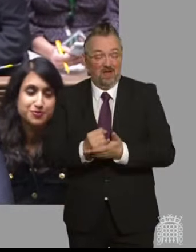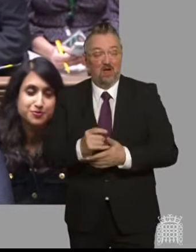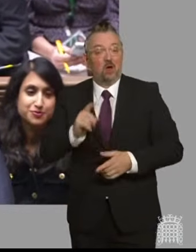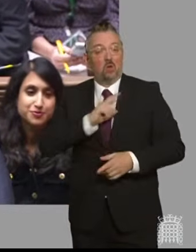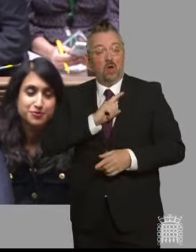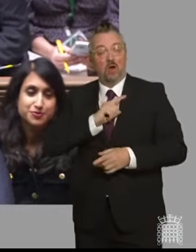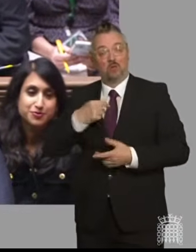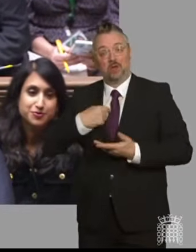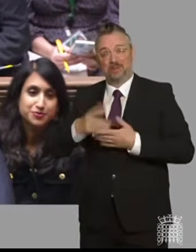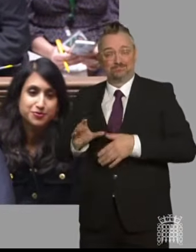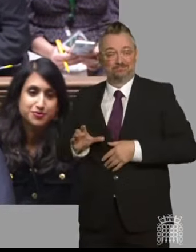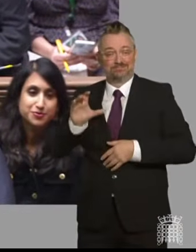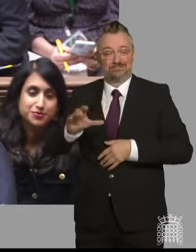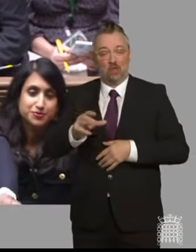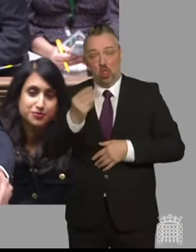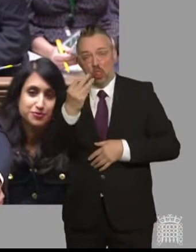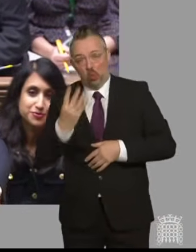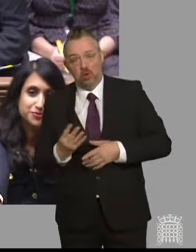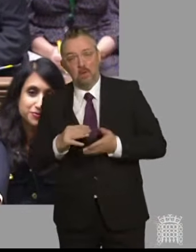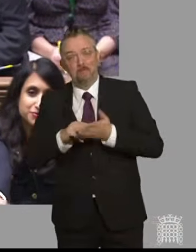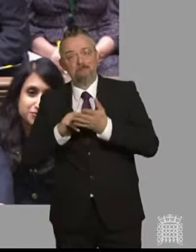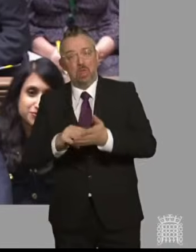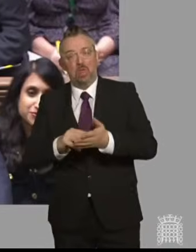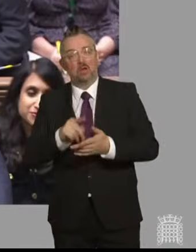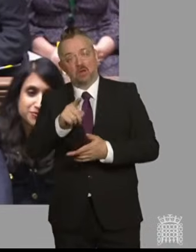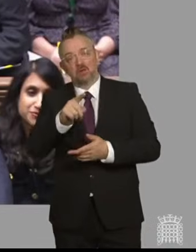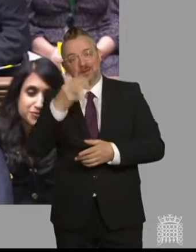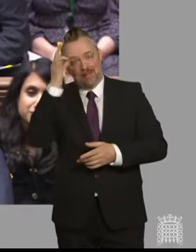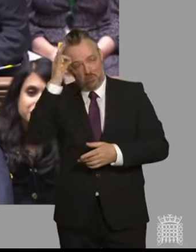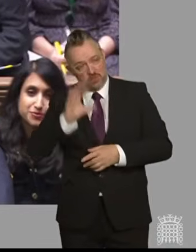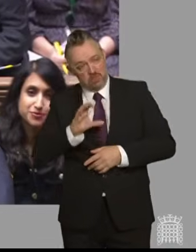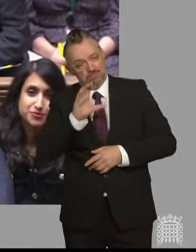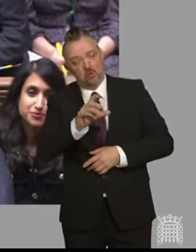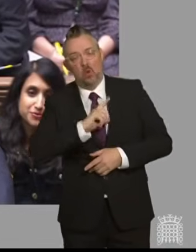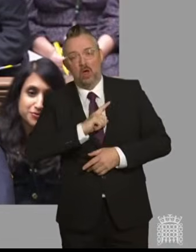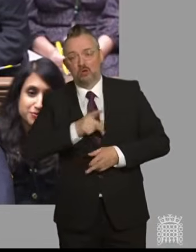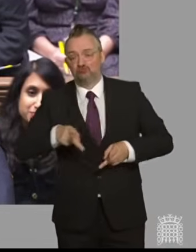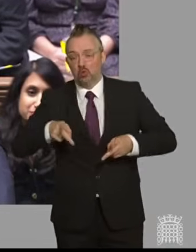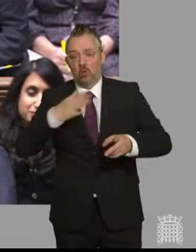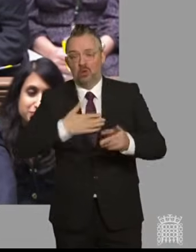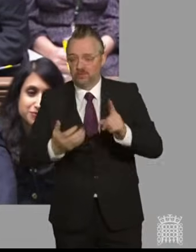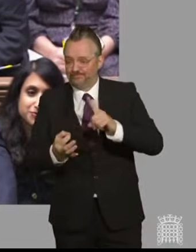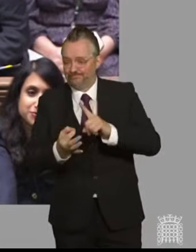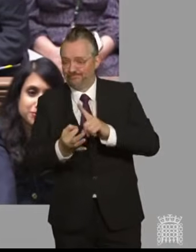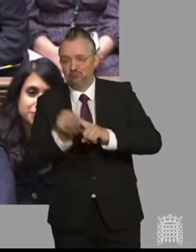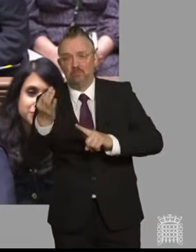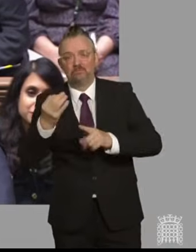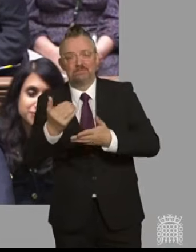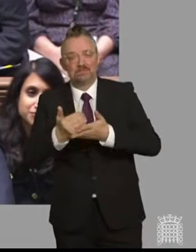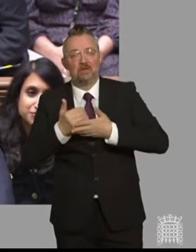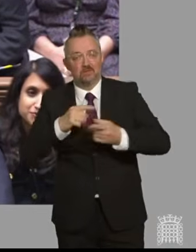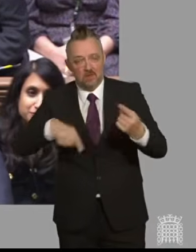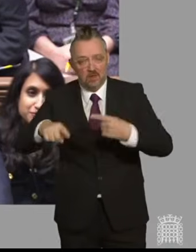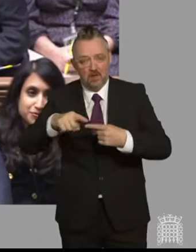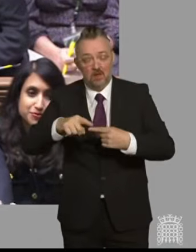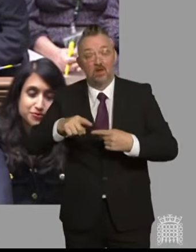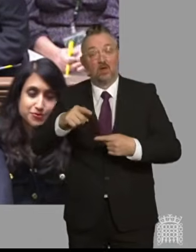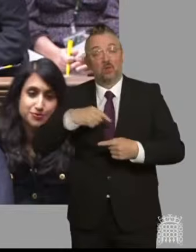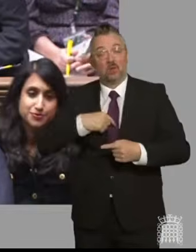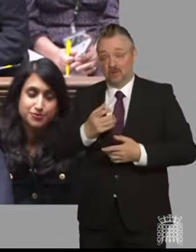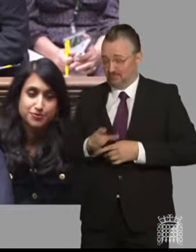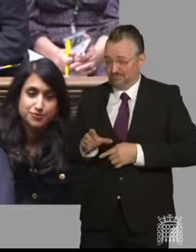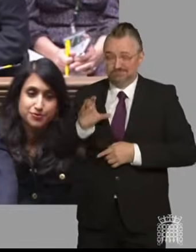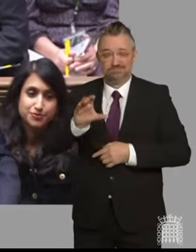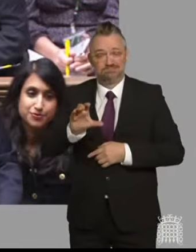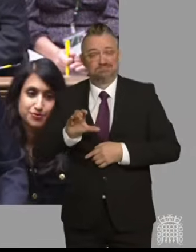safety improvements to local roads, and we're continuing to provide vulnerable friends' constituents with a further £1 billion allocated to